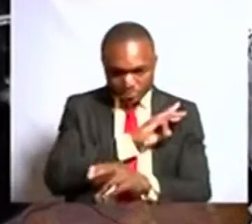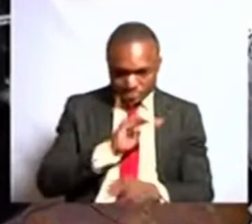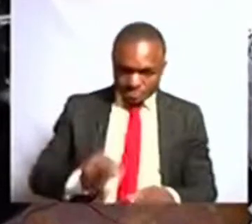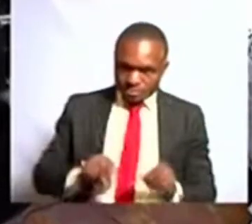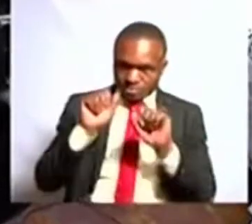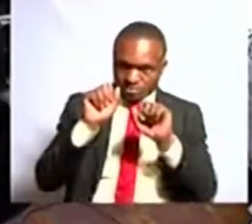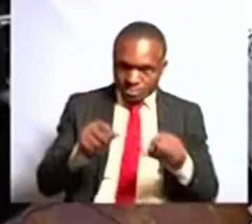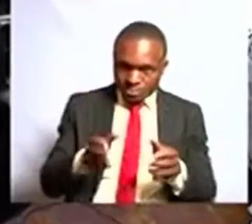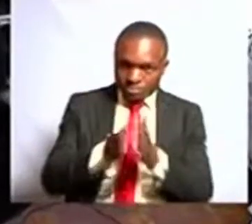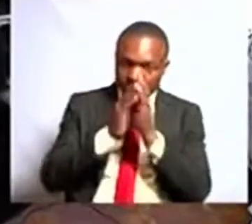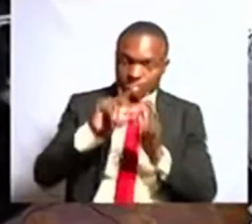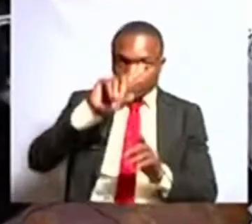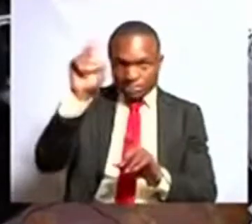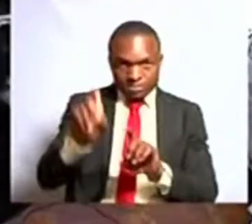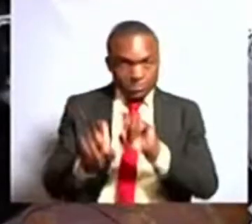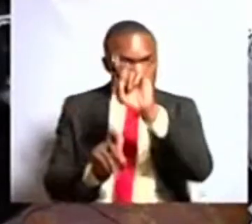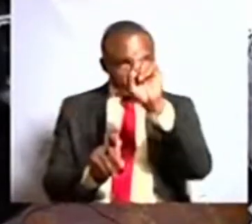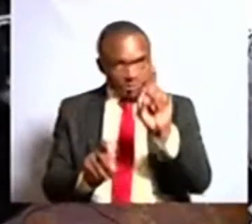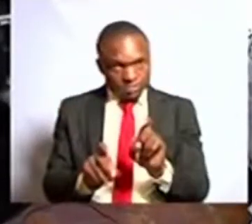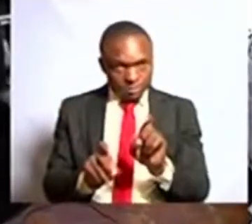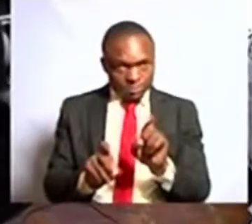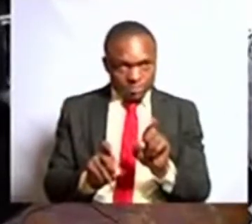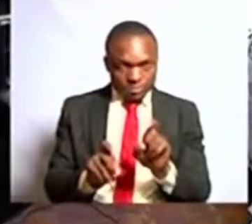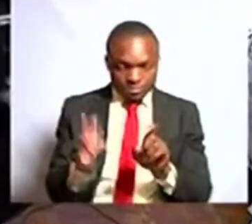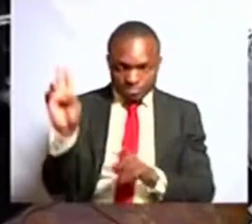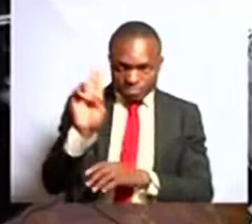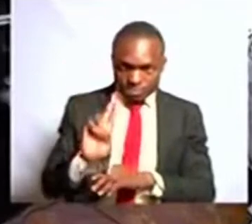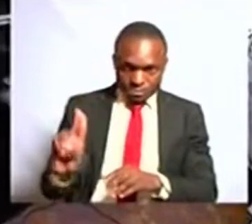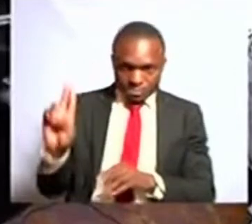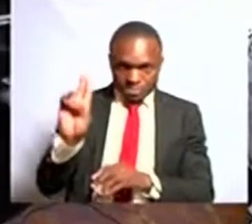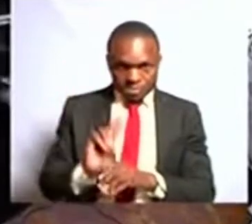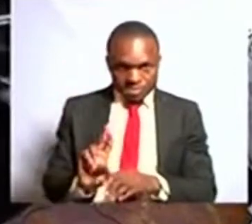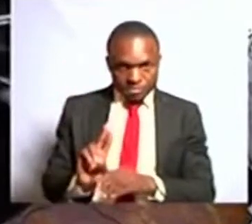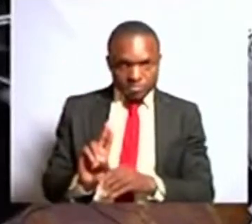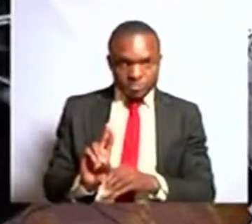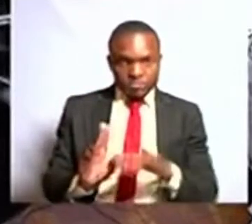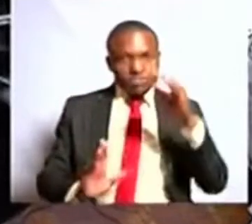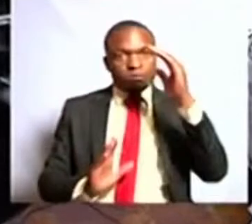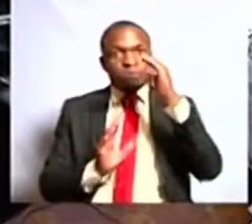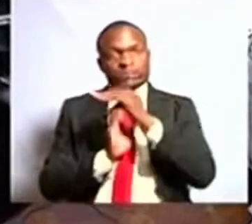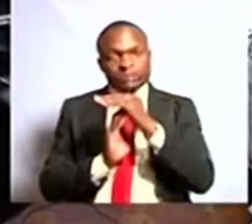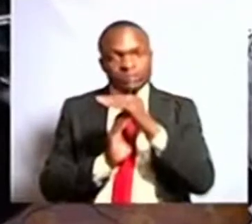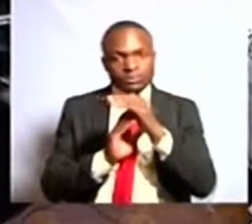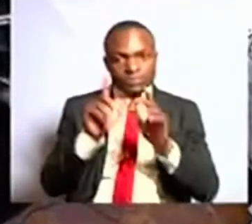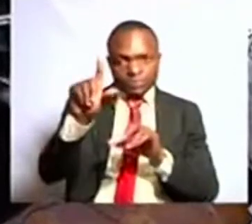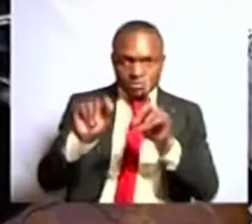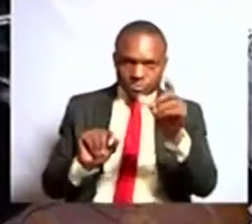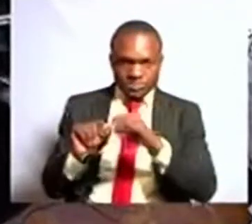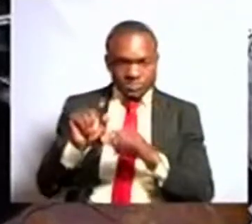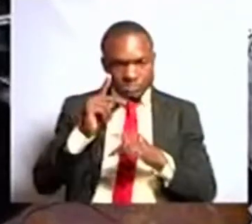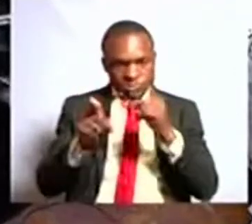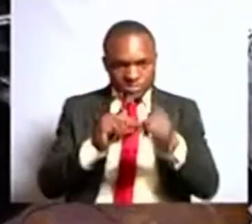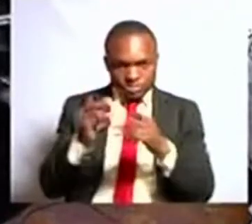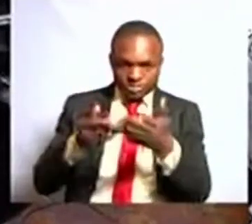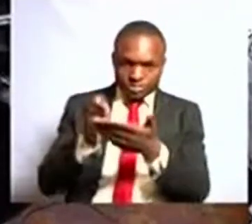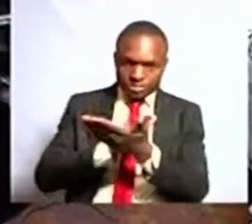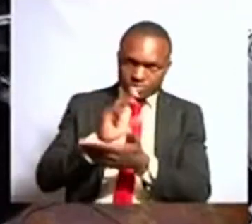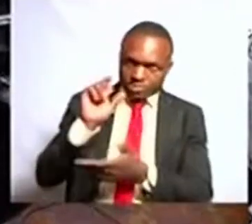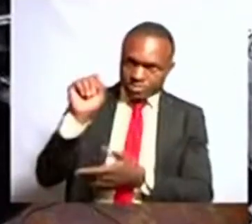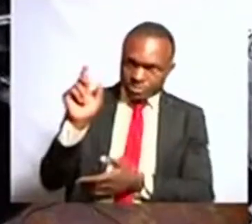ask questions on the irregular use of limited bidding procurement methods? It's on page 11 and